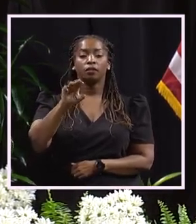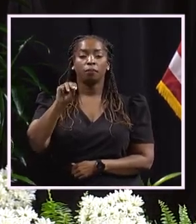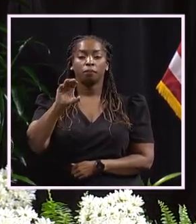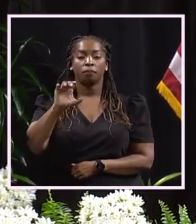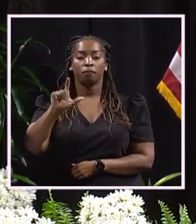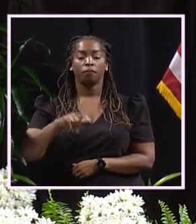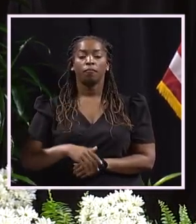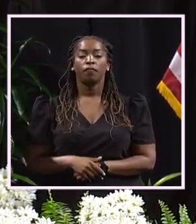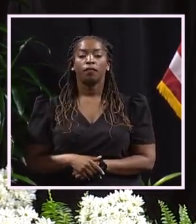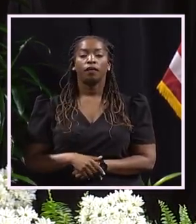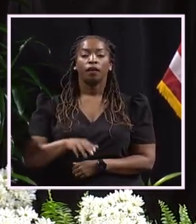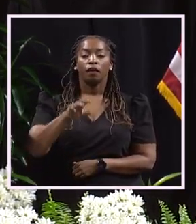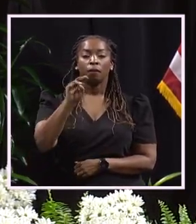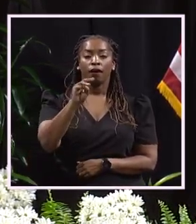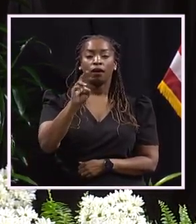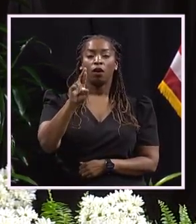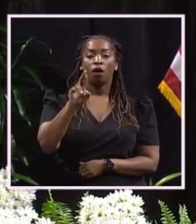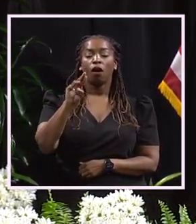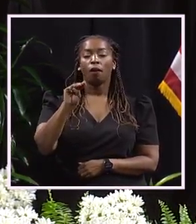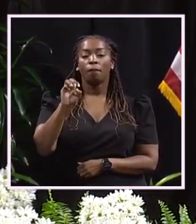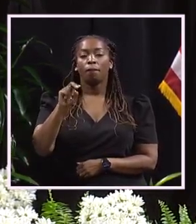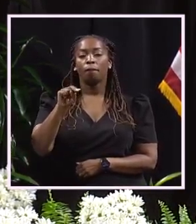Madeline R. Mendoza,